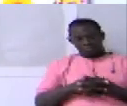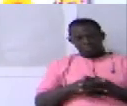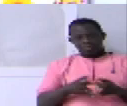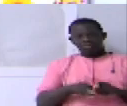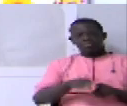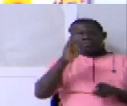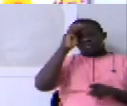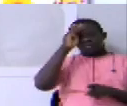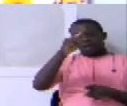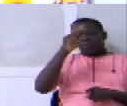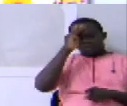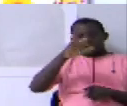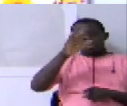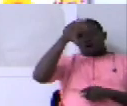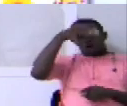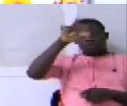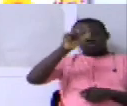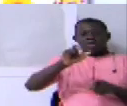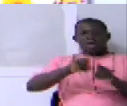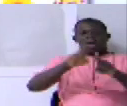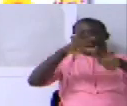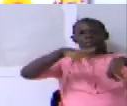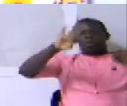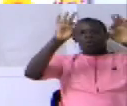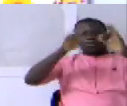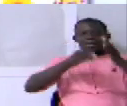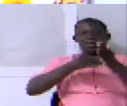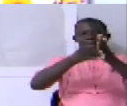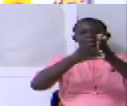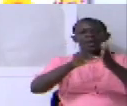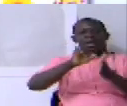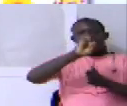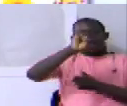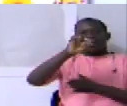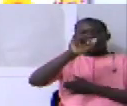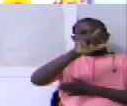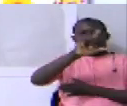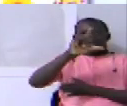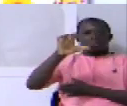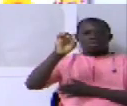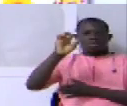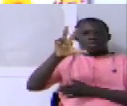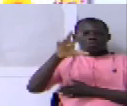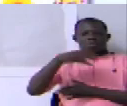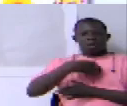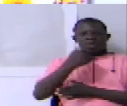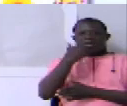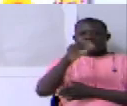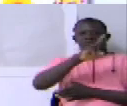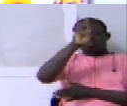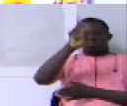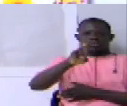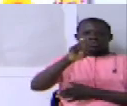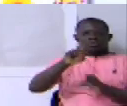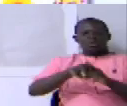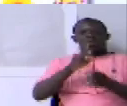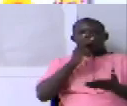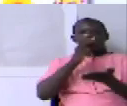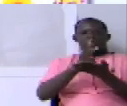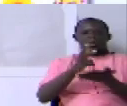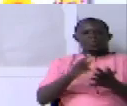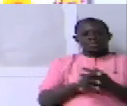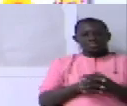Thank you. Commissioner Imam Jallo, you have the floor. Commissioner Imam Jallo wala lafte nyininkala. Witness. Ako